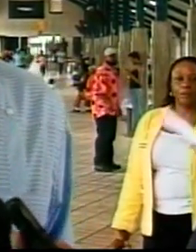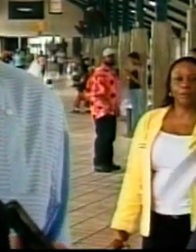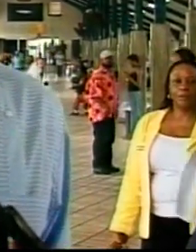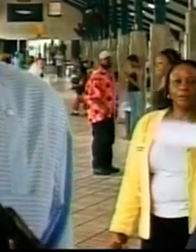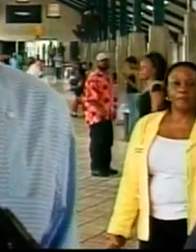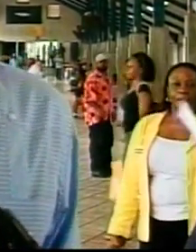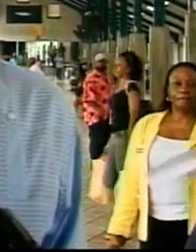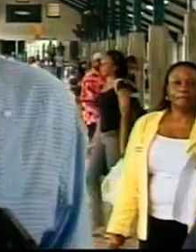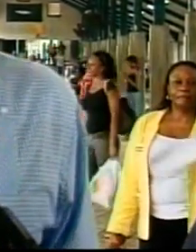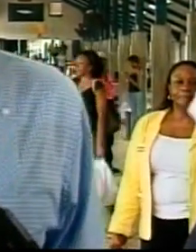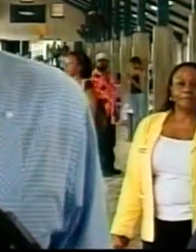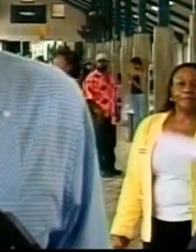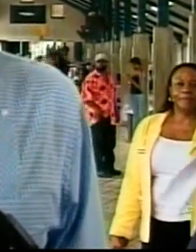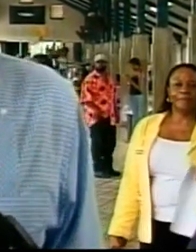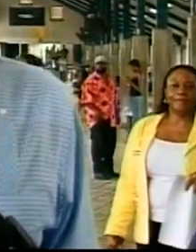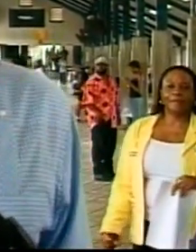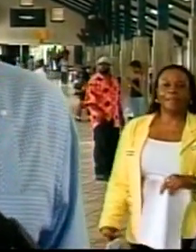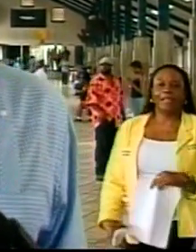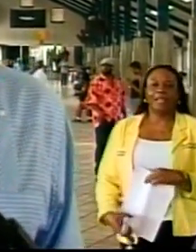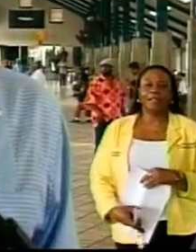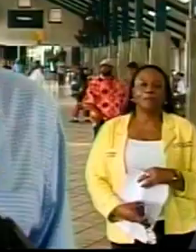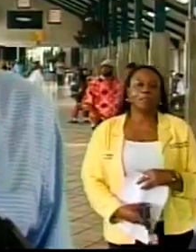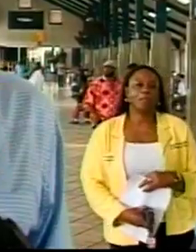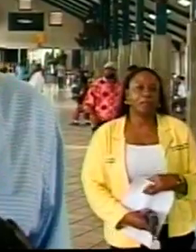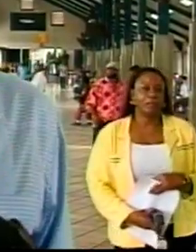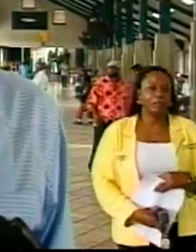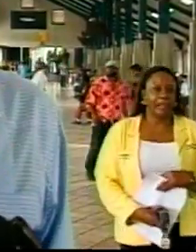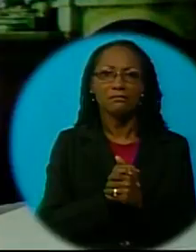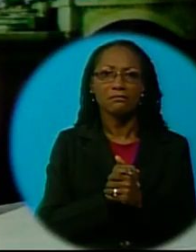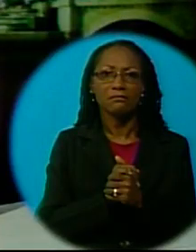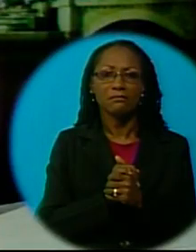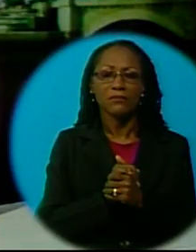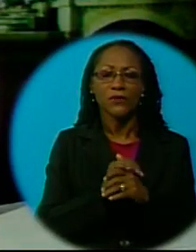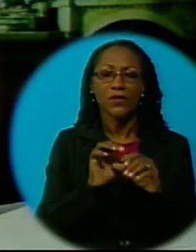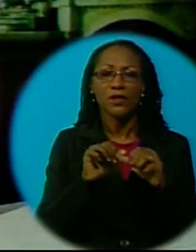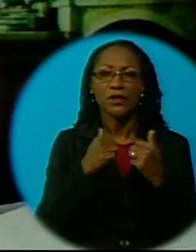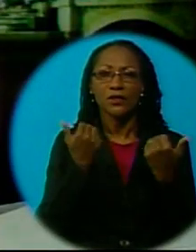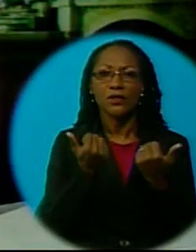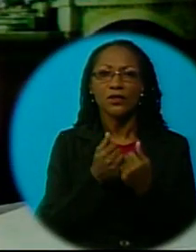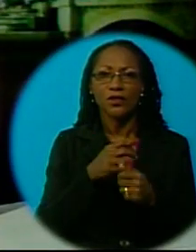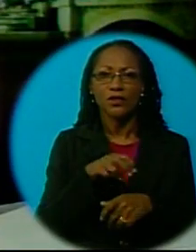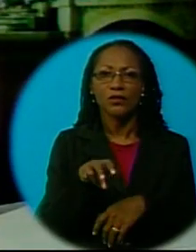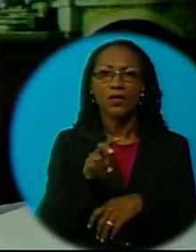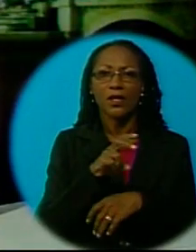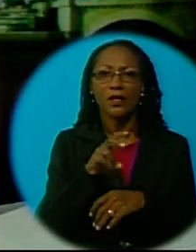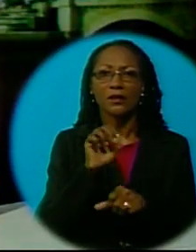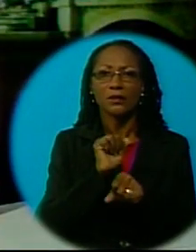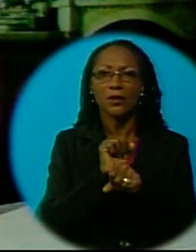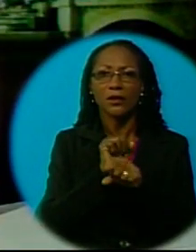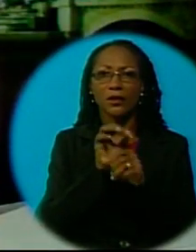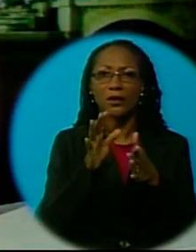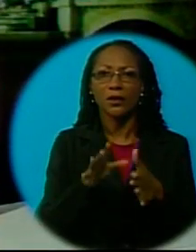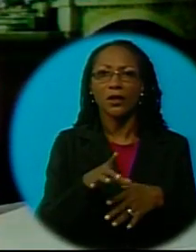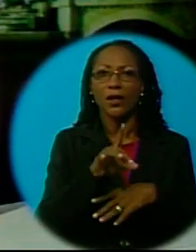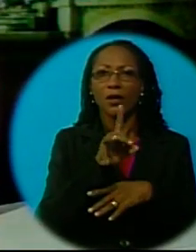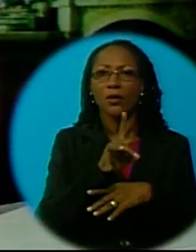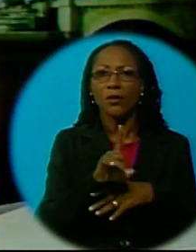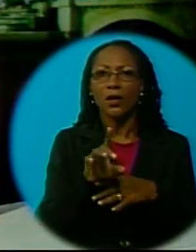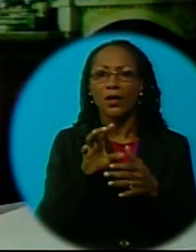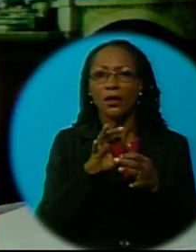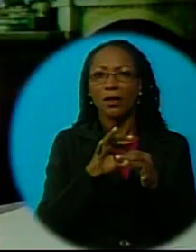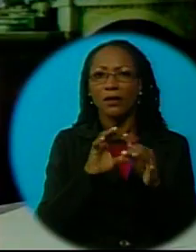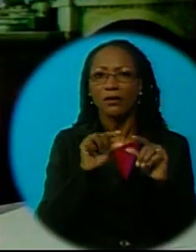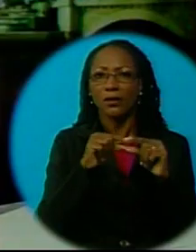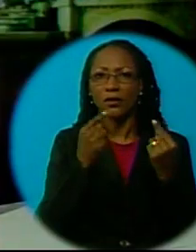private sector integrated into the public sector. And the Association of Public Transport Operators, one of